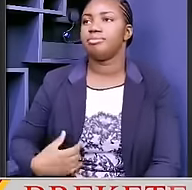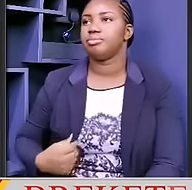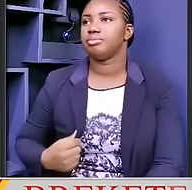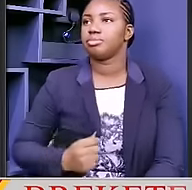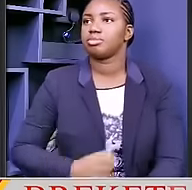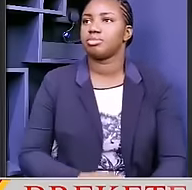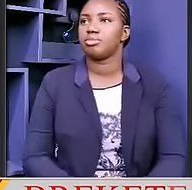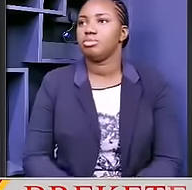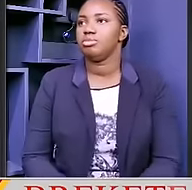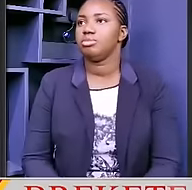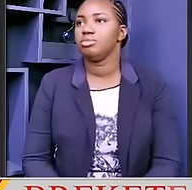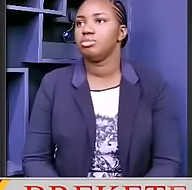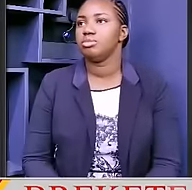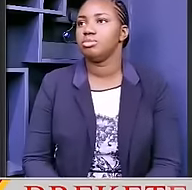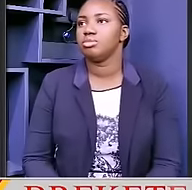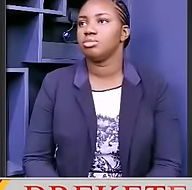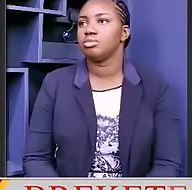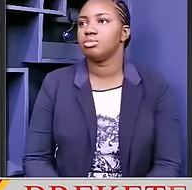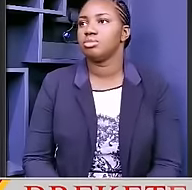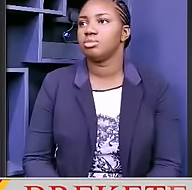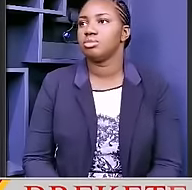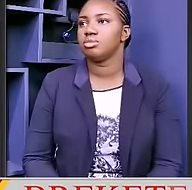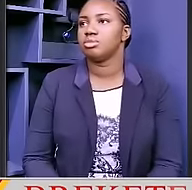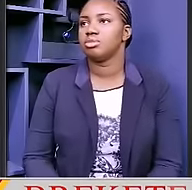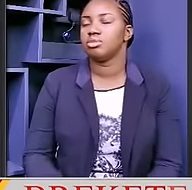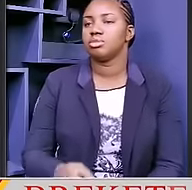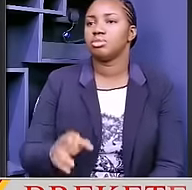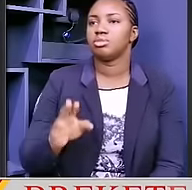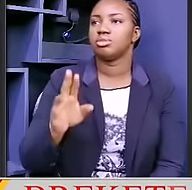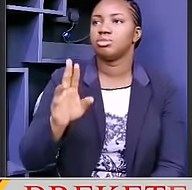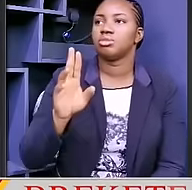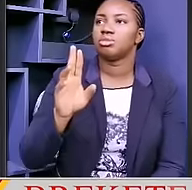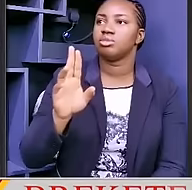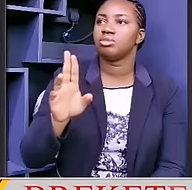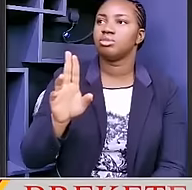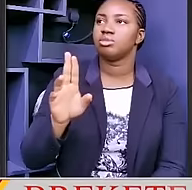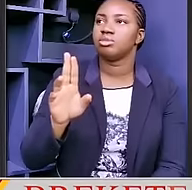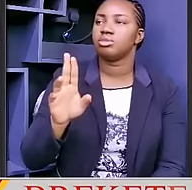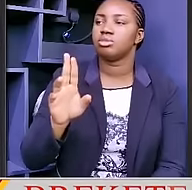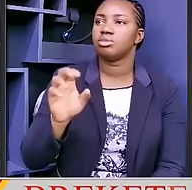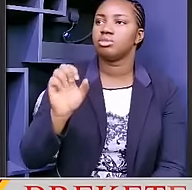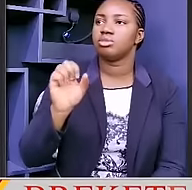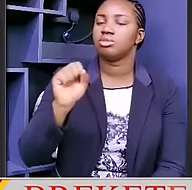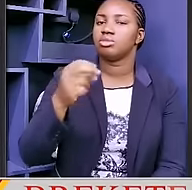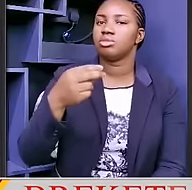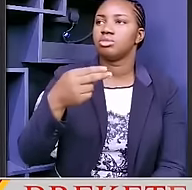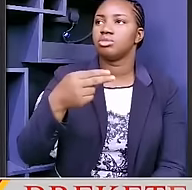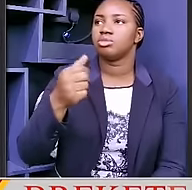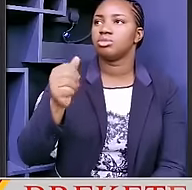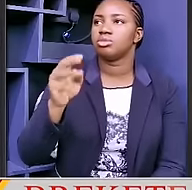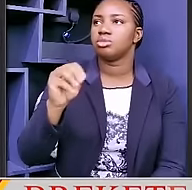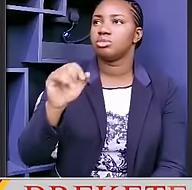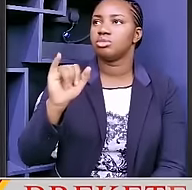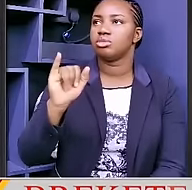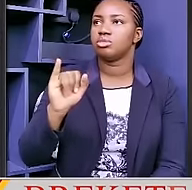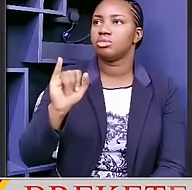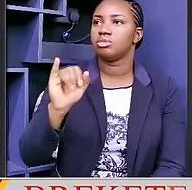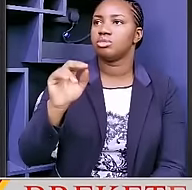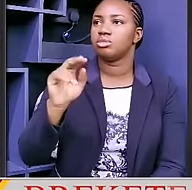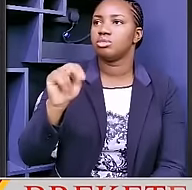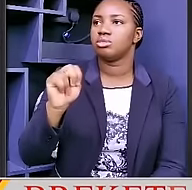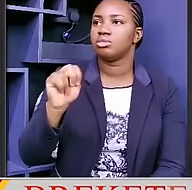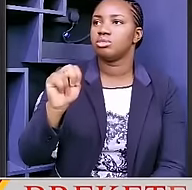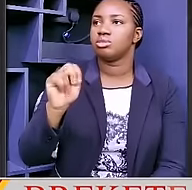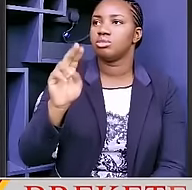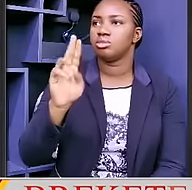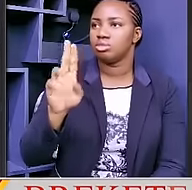Good morning, my ordinary president. Coach Aminu. Yes, sir. As this program they on now. Yes, sir. Carry them. Yes,